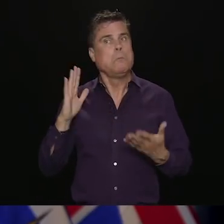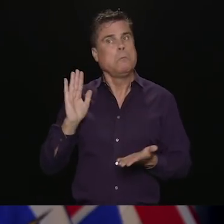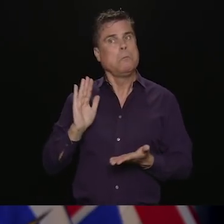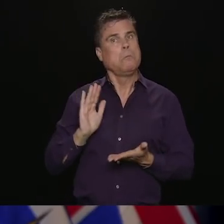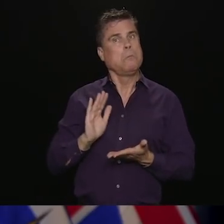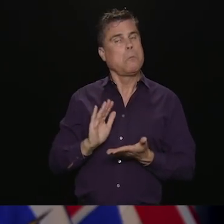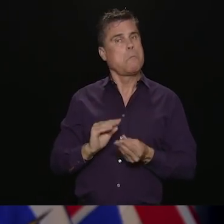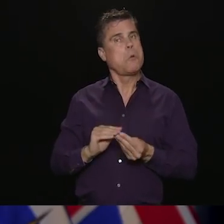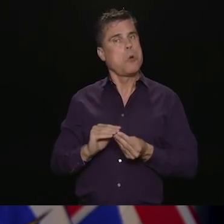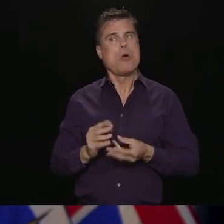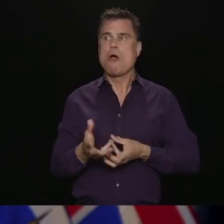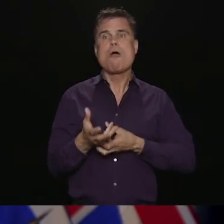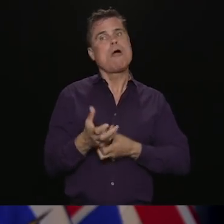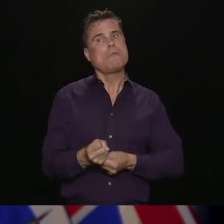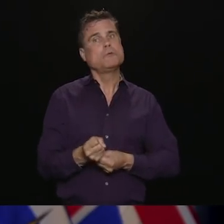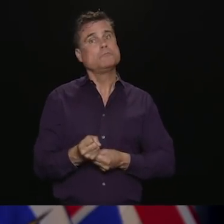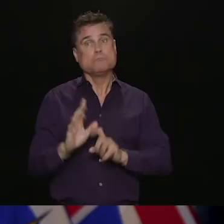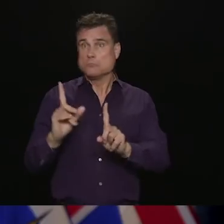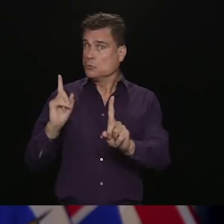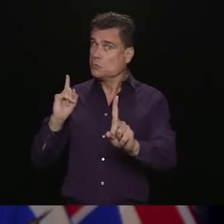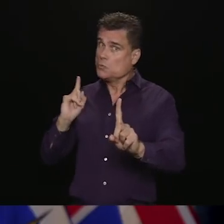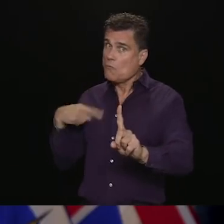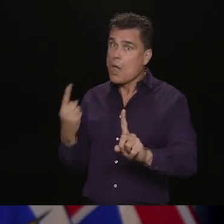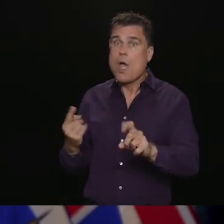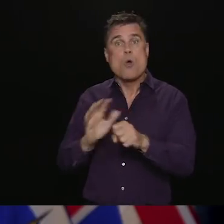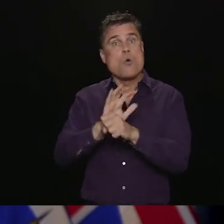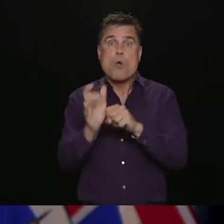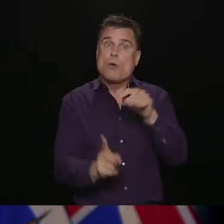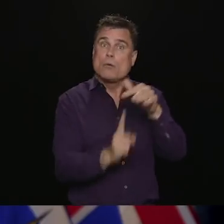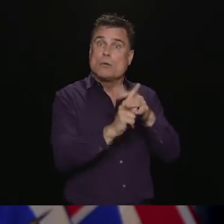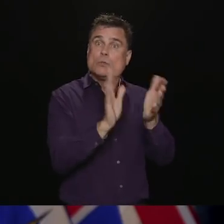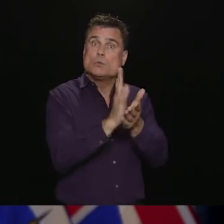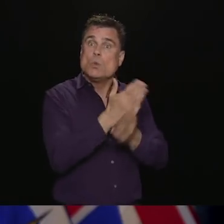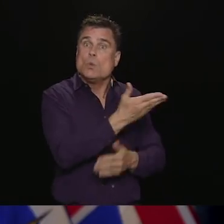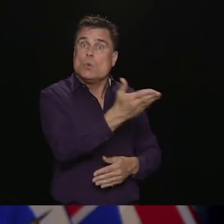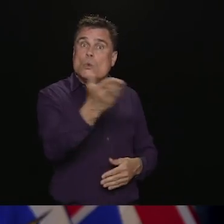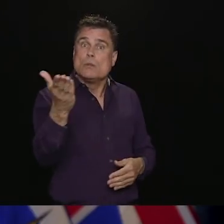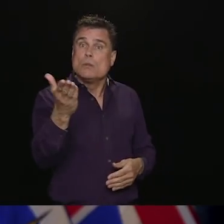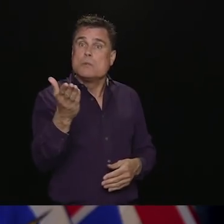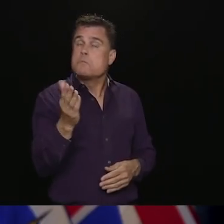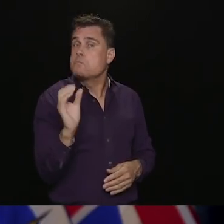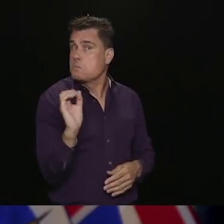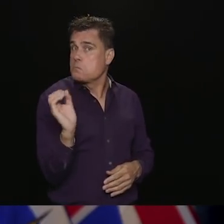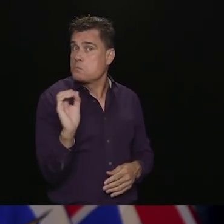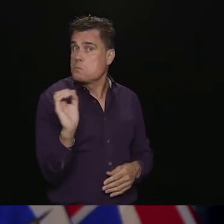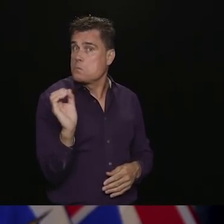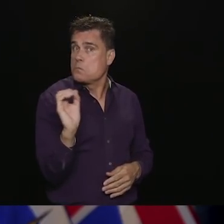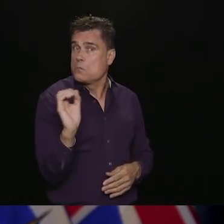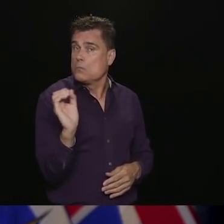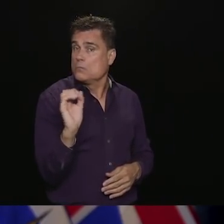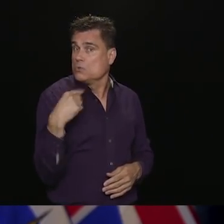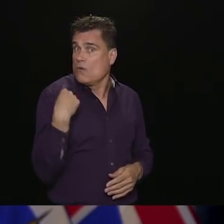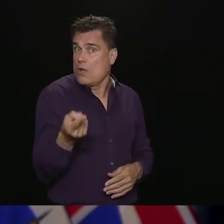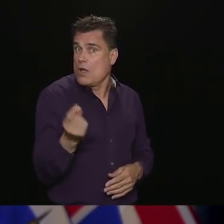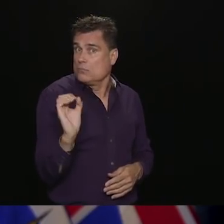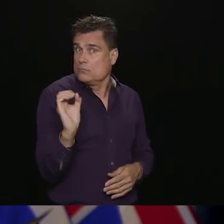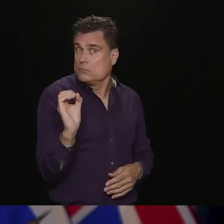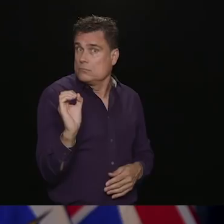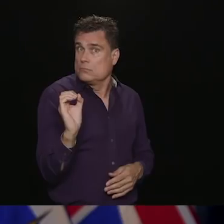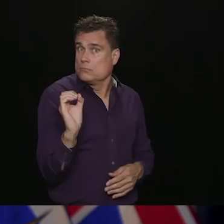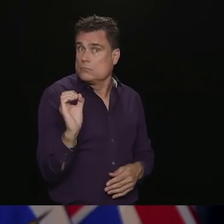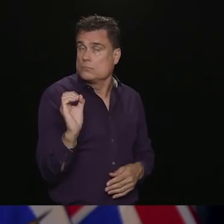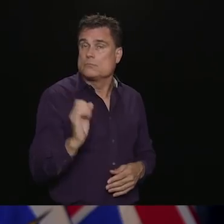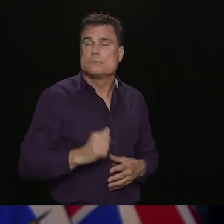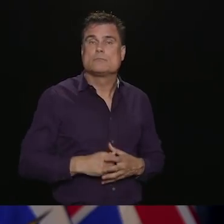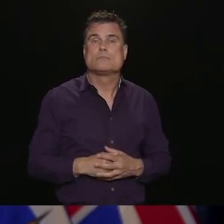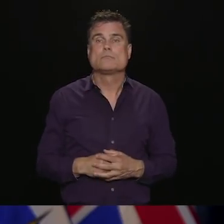could happen, but so far everything has been really great that way. And you know, it's going well. And I think we're